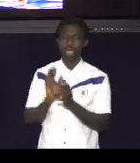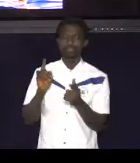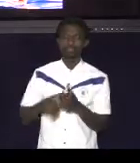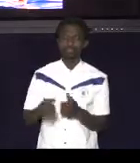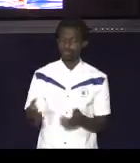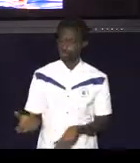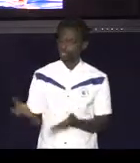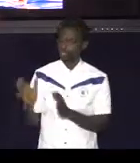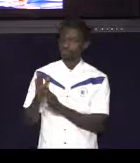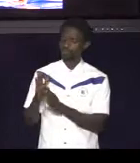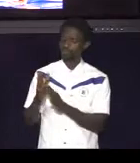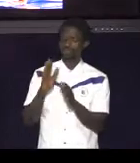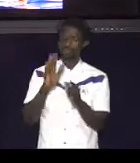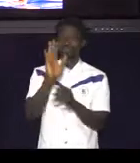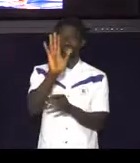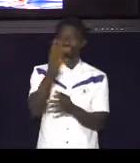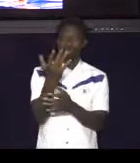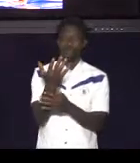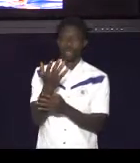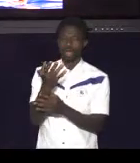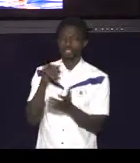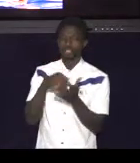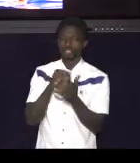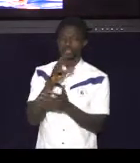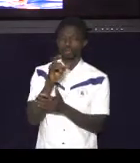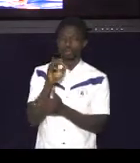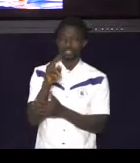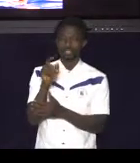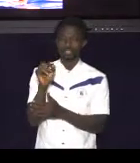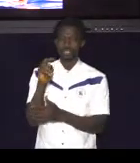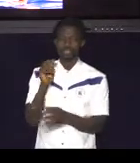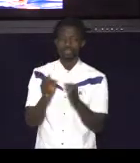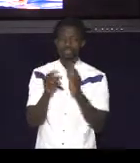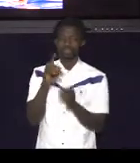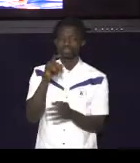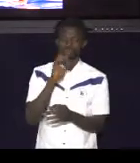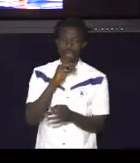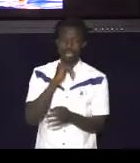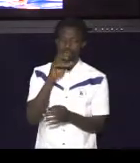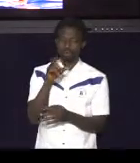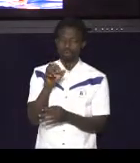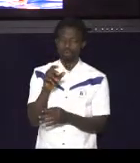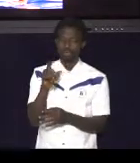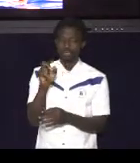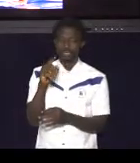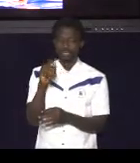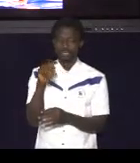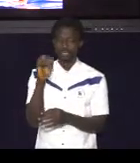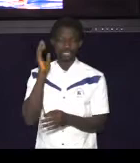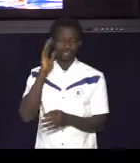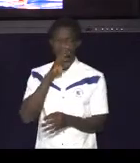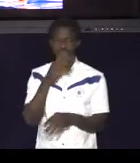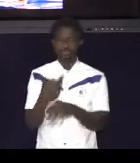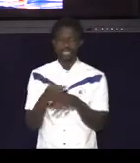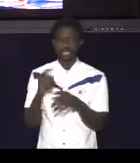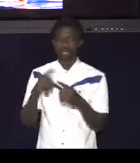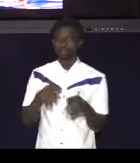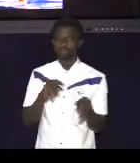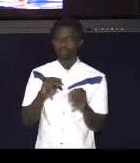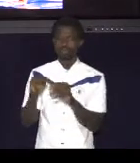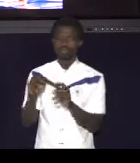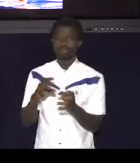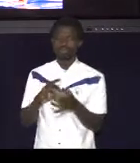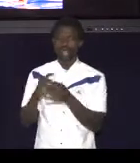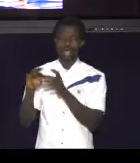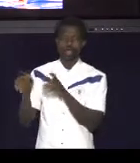lift. All that is still talking about coordination, because if you're not coordinated, it will be difficult to move